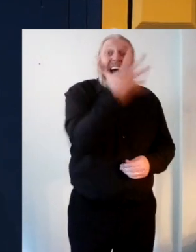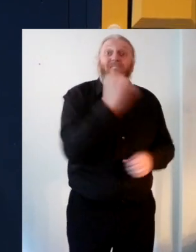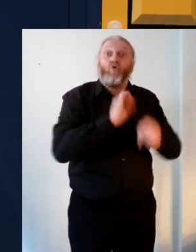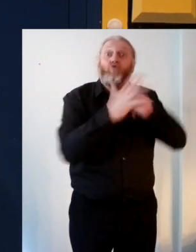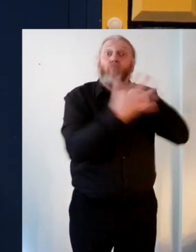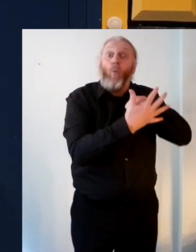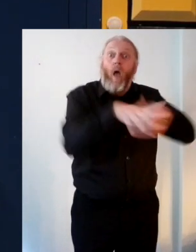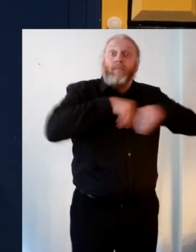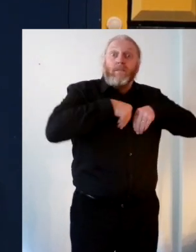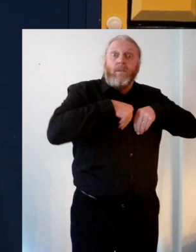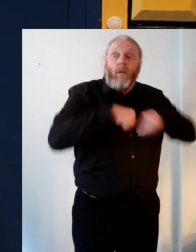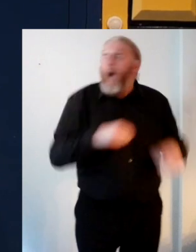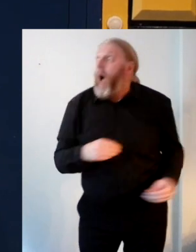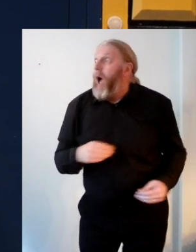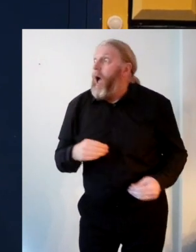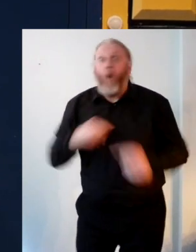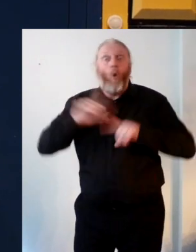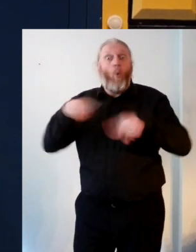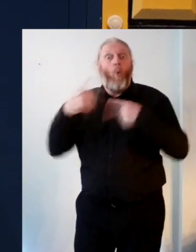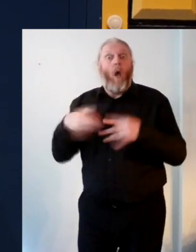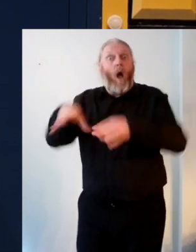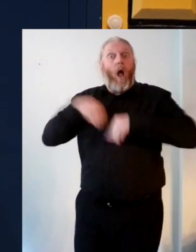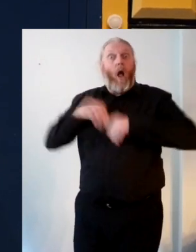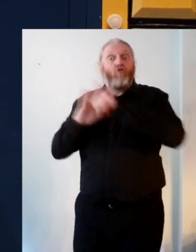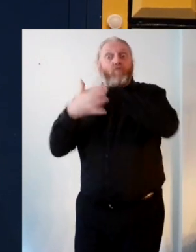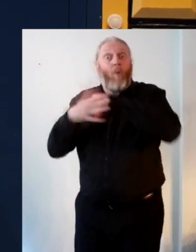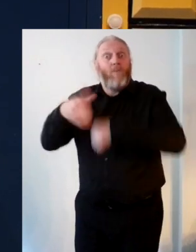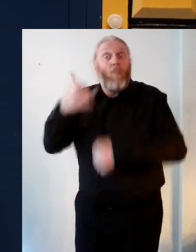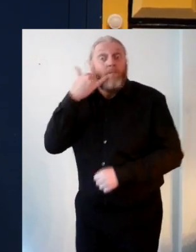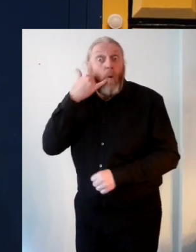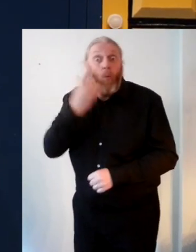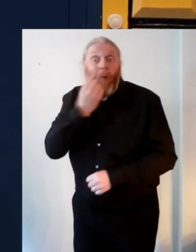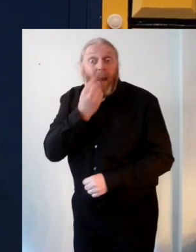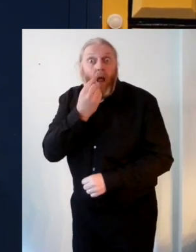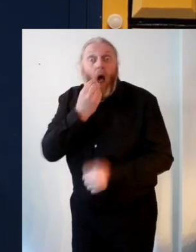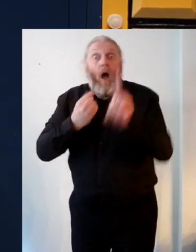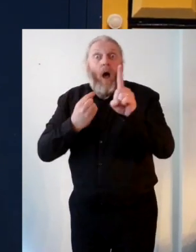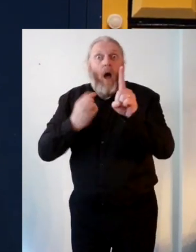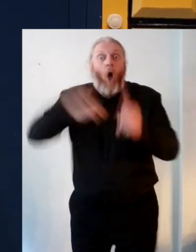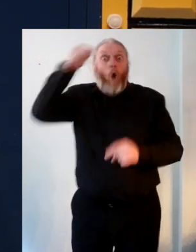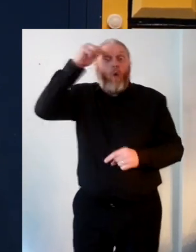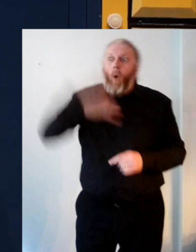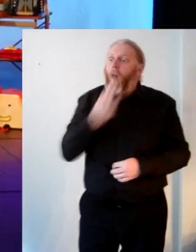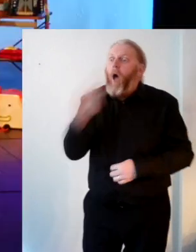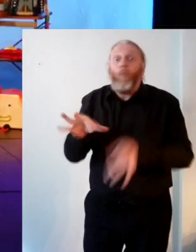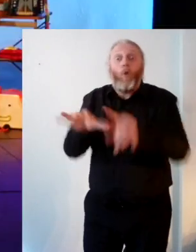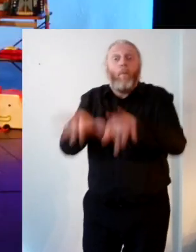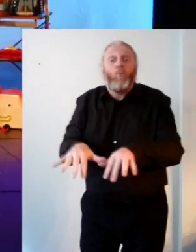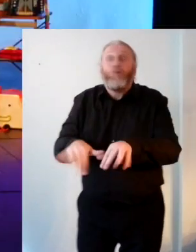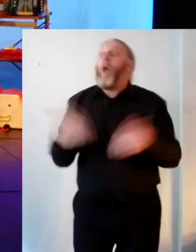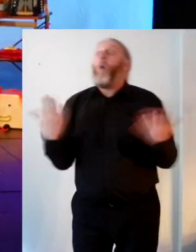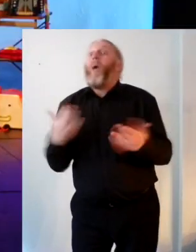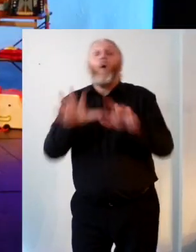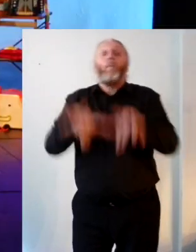Oh no, you can't catch coronavirus through the phone, can you? I know, I'll ask Computery. Everyone shout